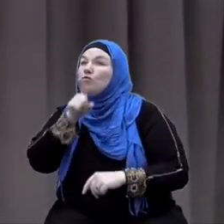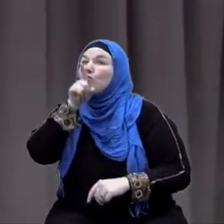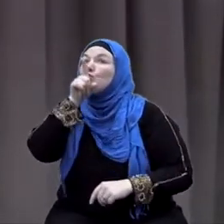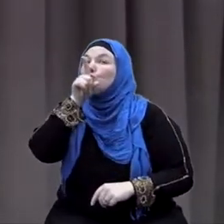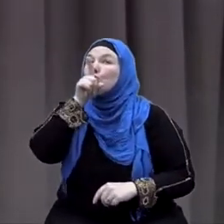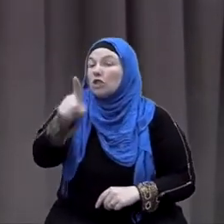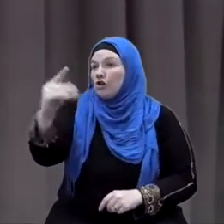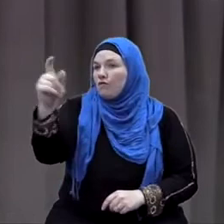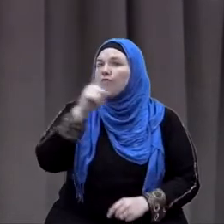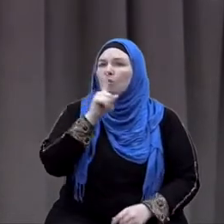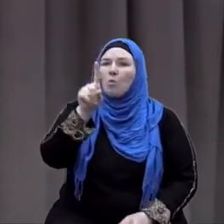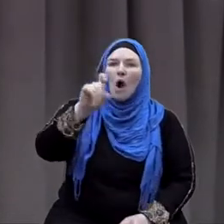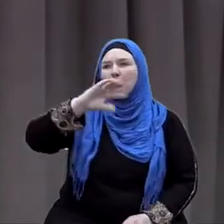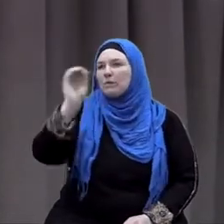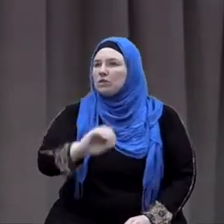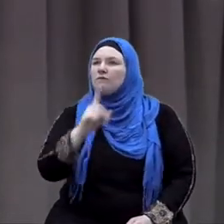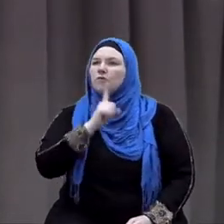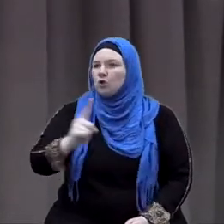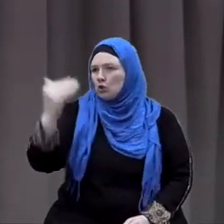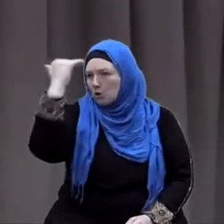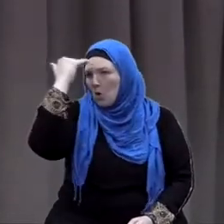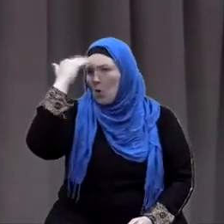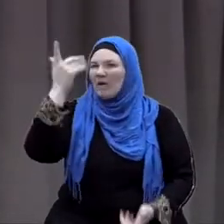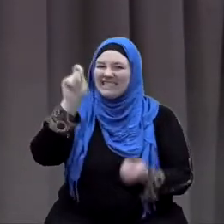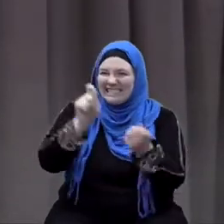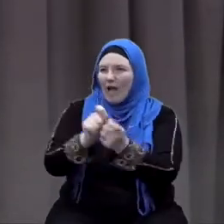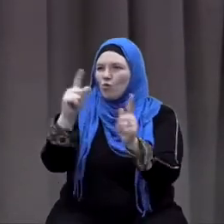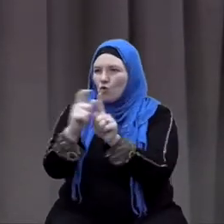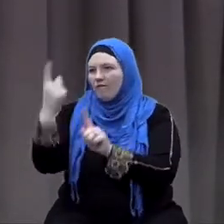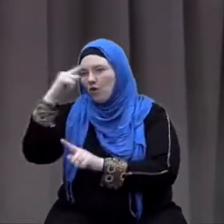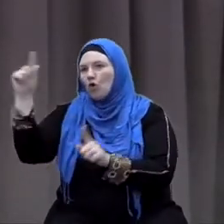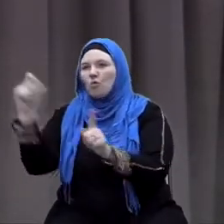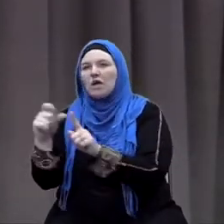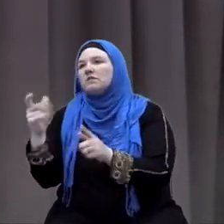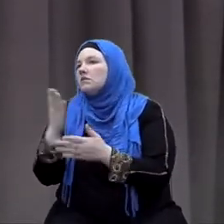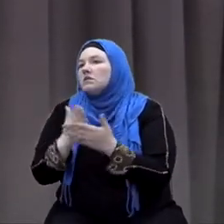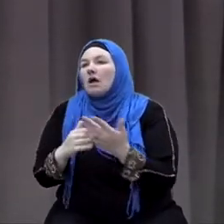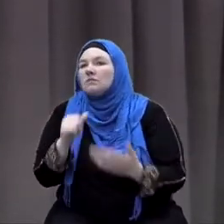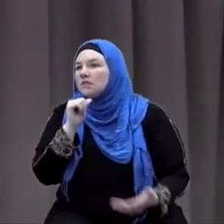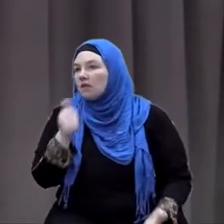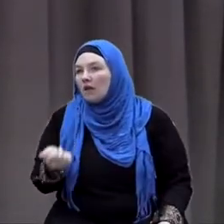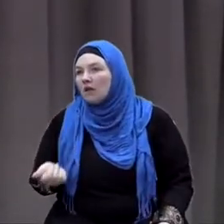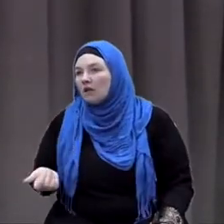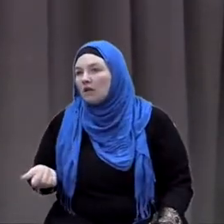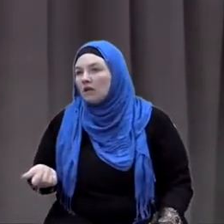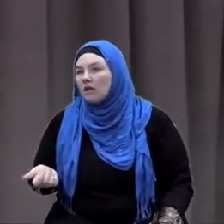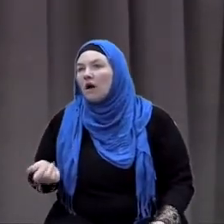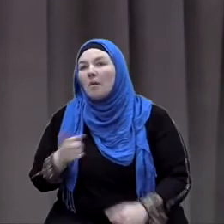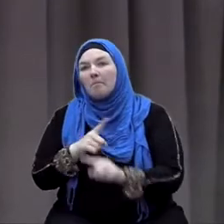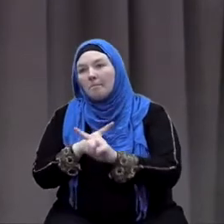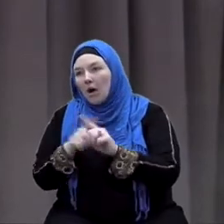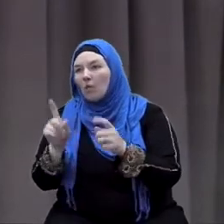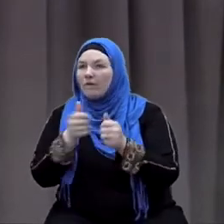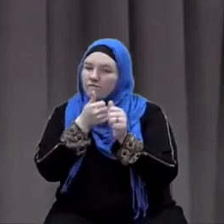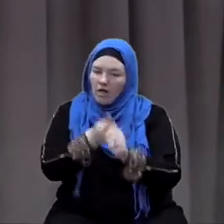inclusion is more stringent and higher than the standard of Imam Muslim. Imam Muslim's standard is